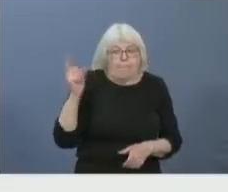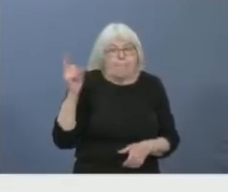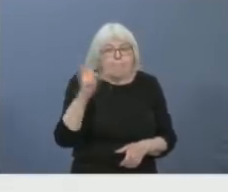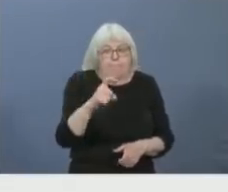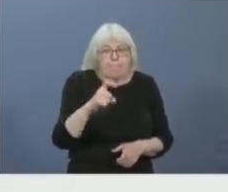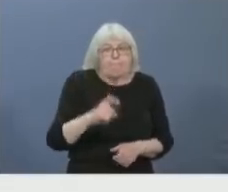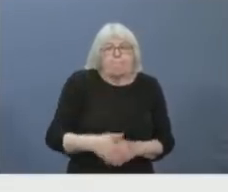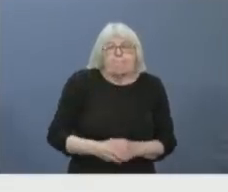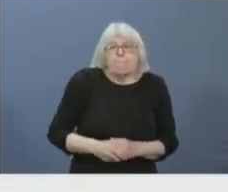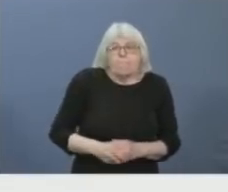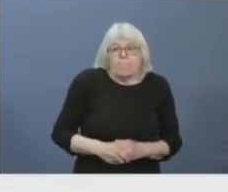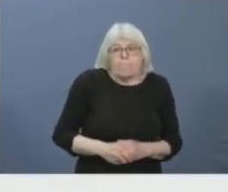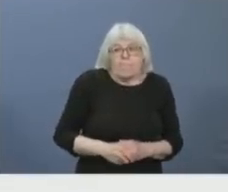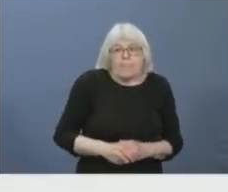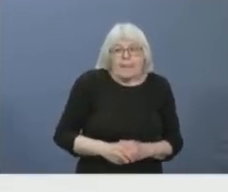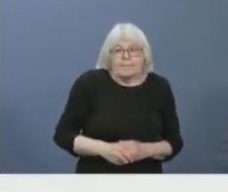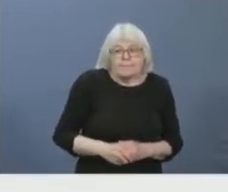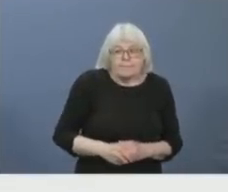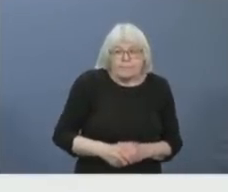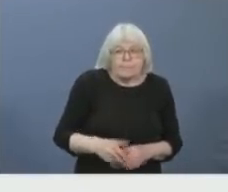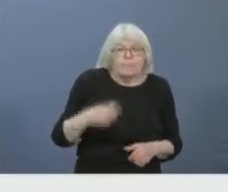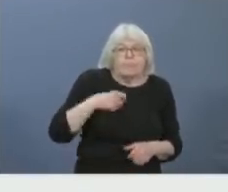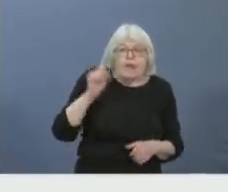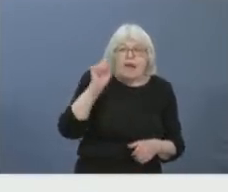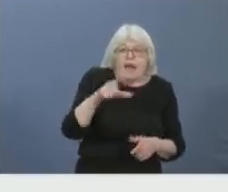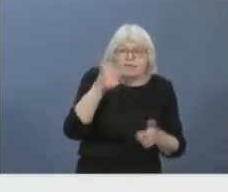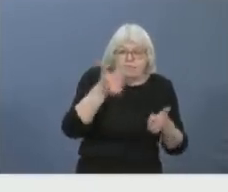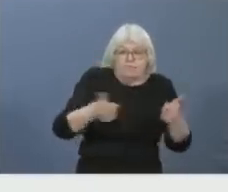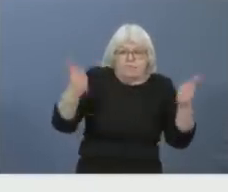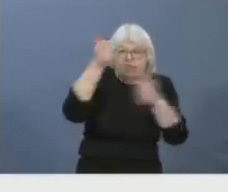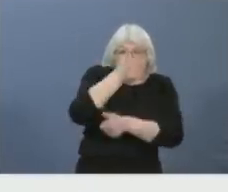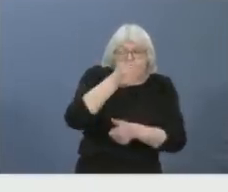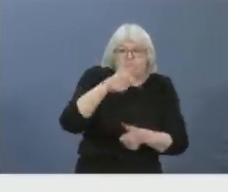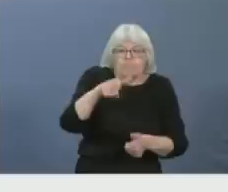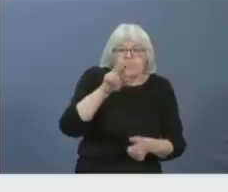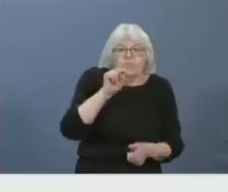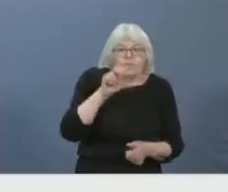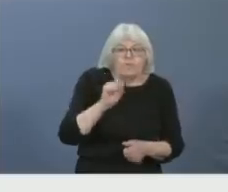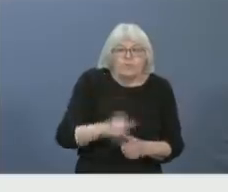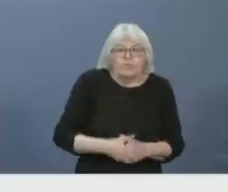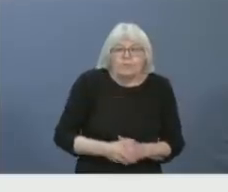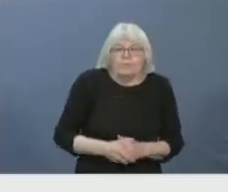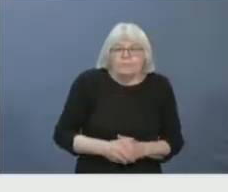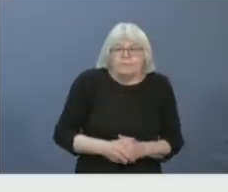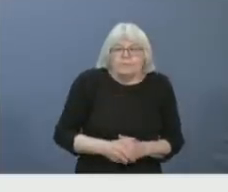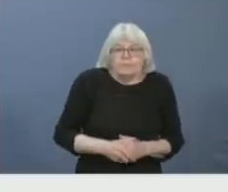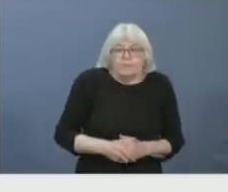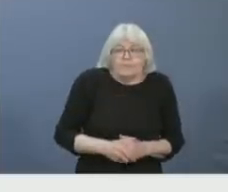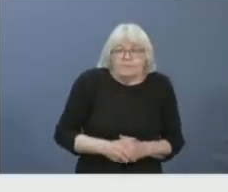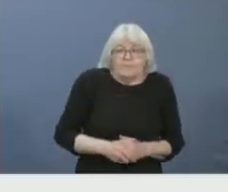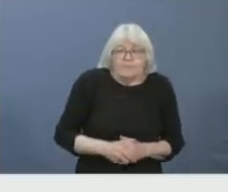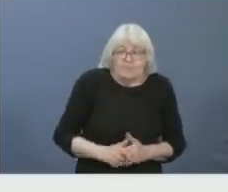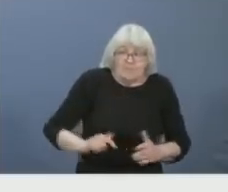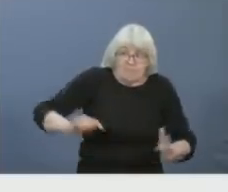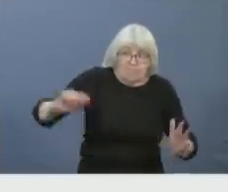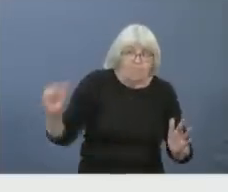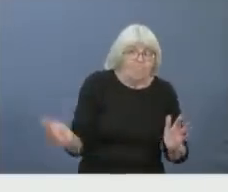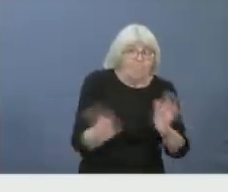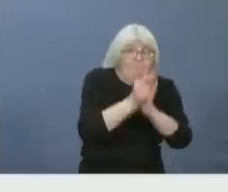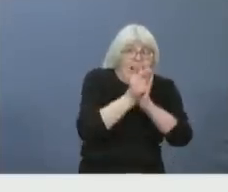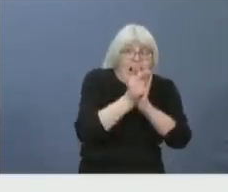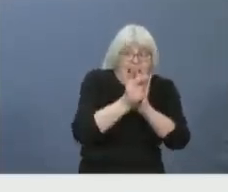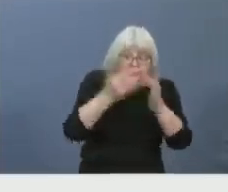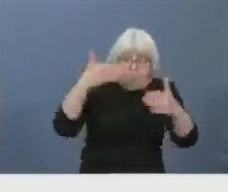Hi, my question is for the Premier. With this ban on activity in woods, can you specifically say